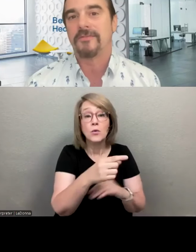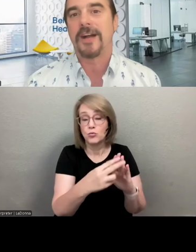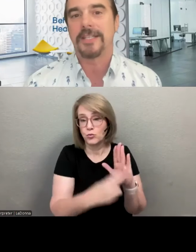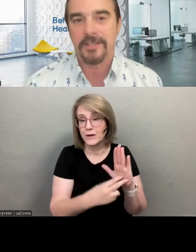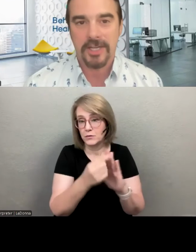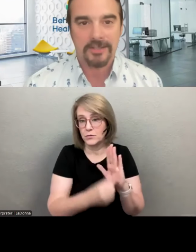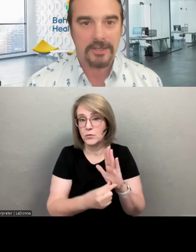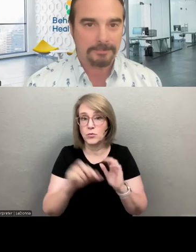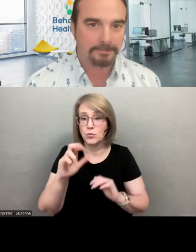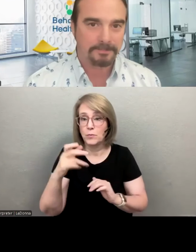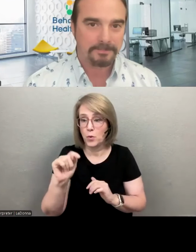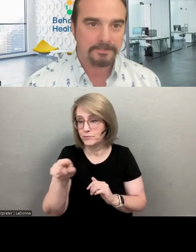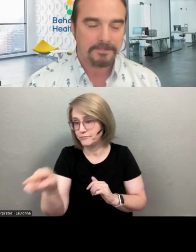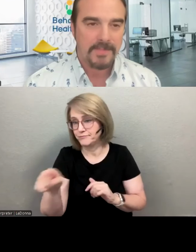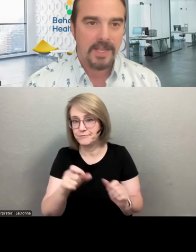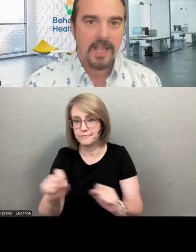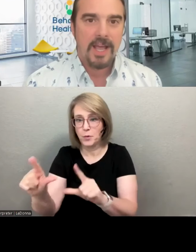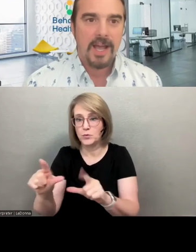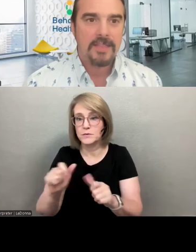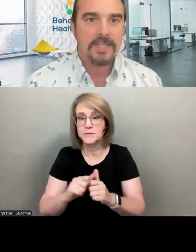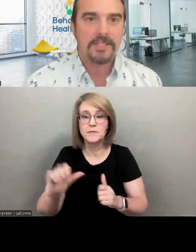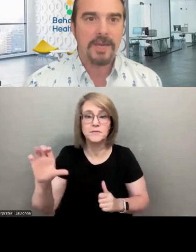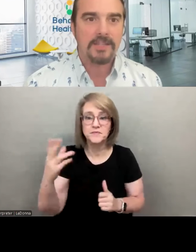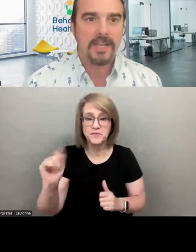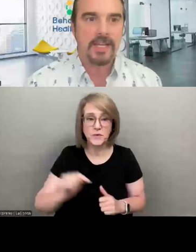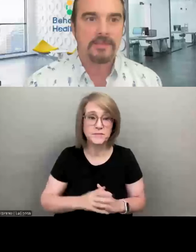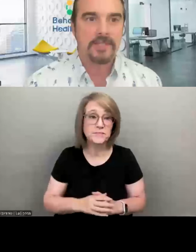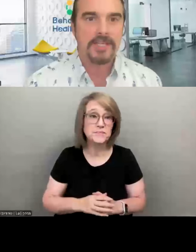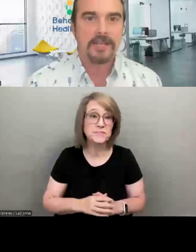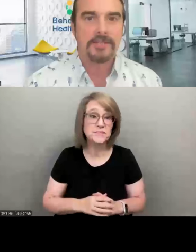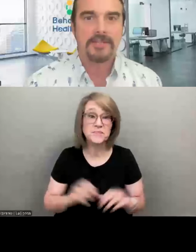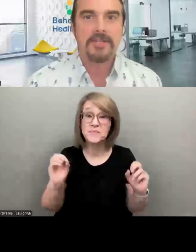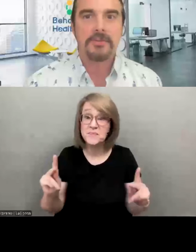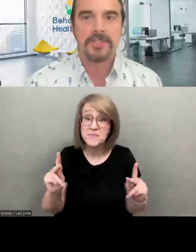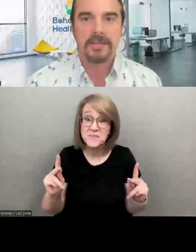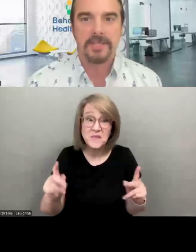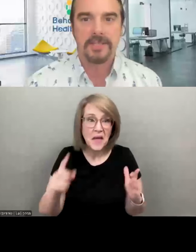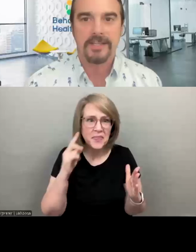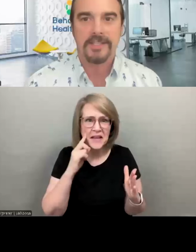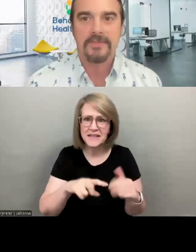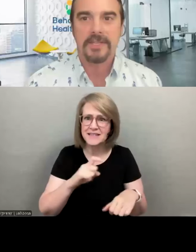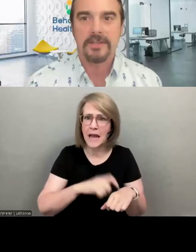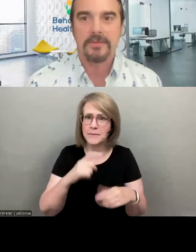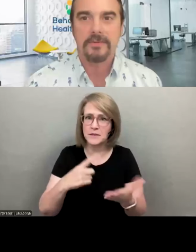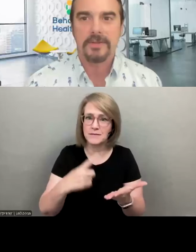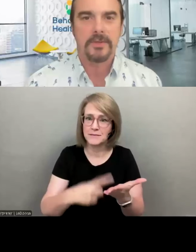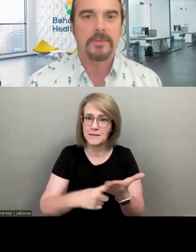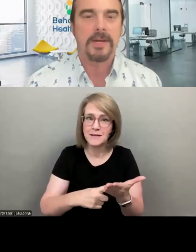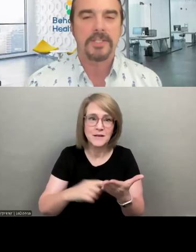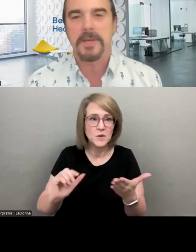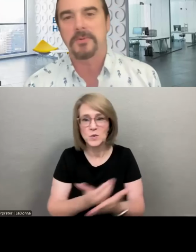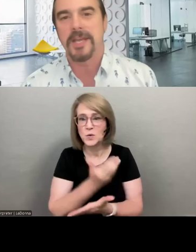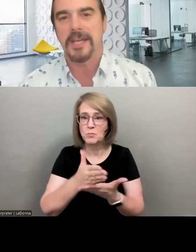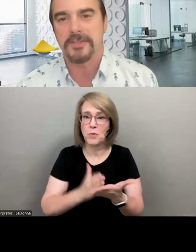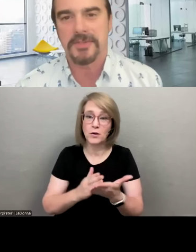just find it in the chat there. I think it's about time to check out this new segment. David, you're joined